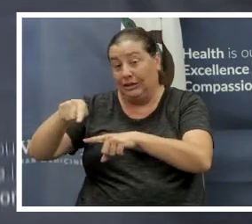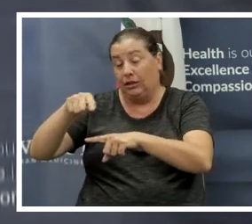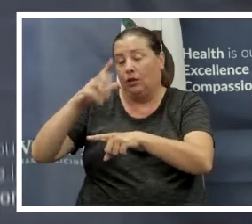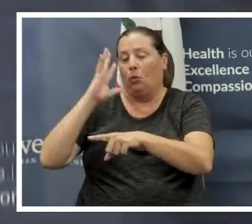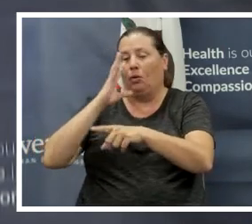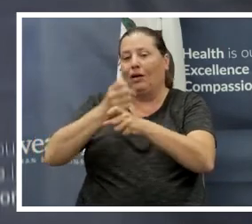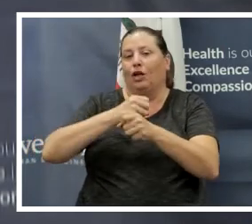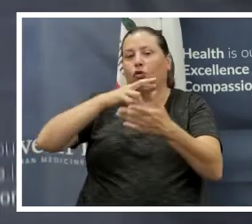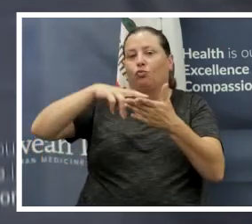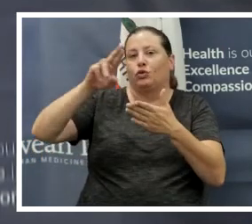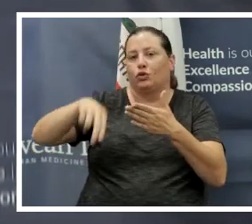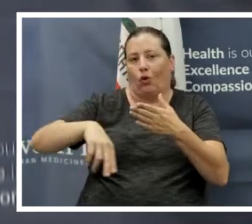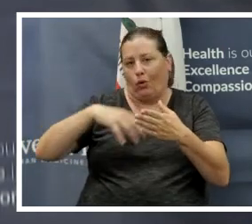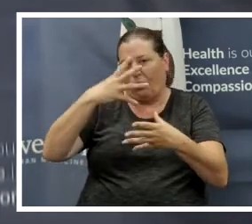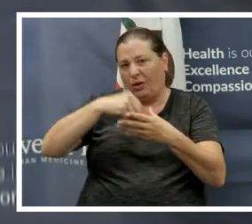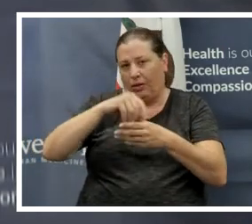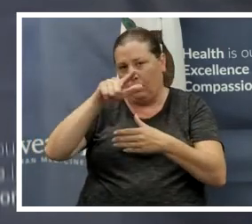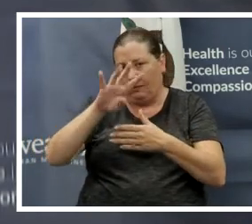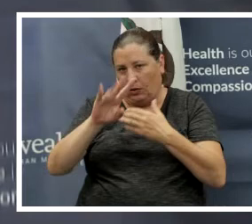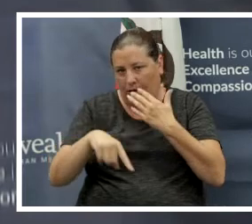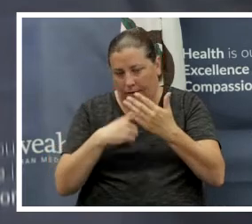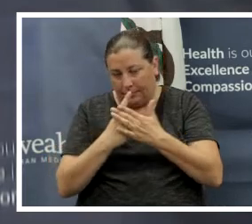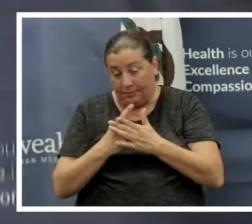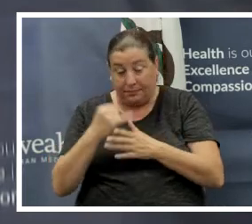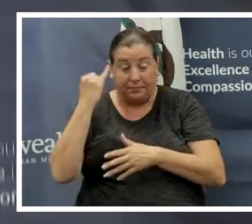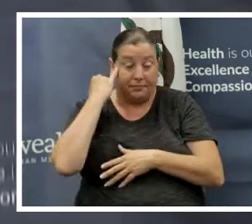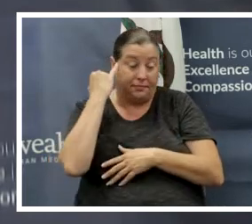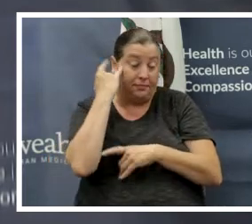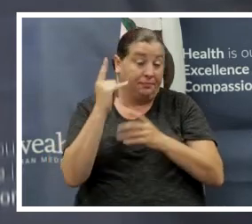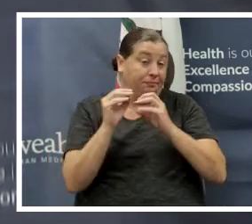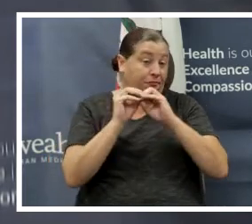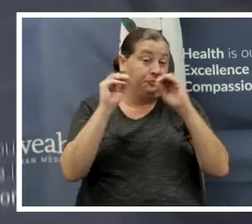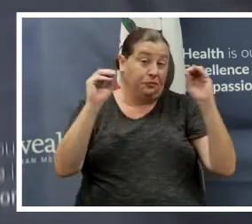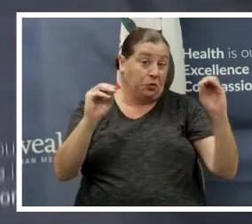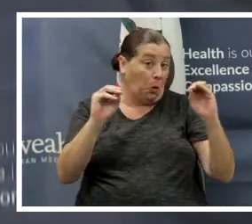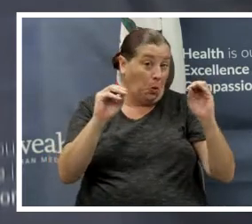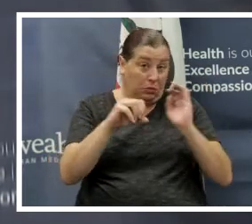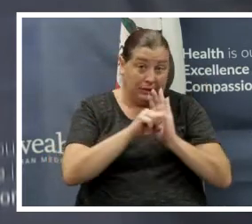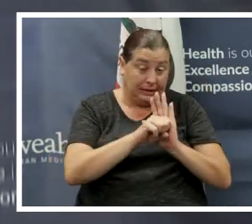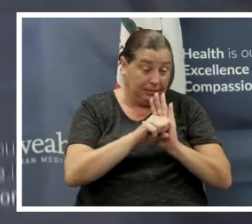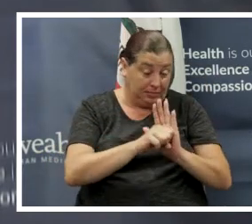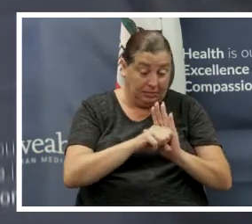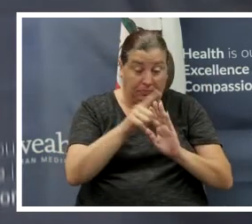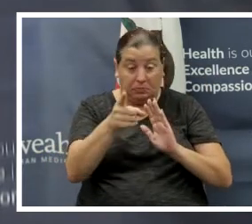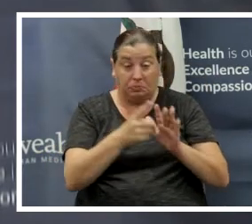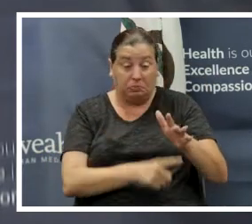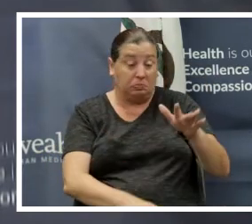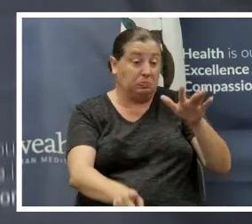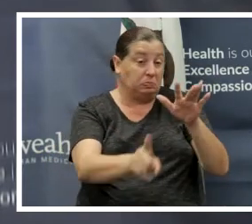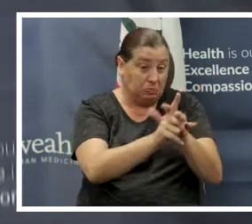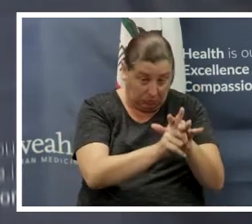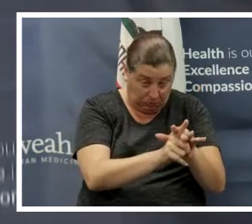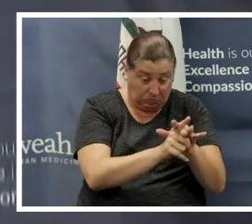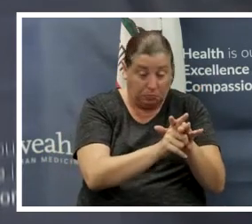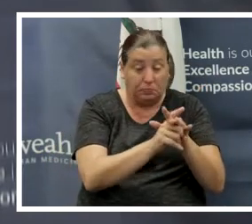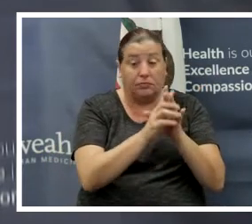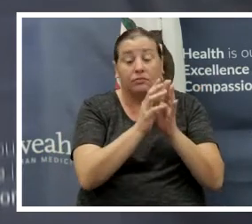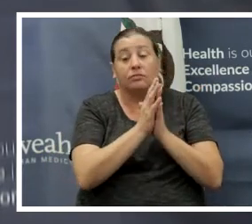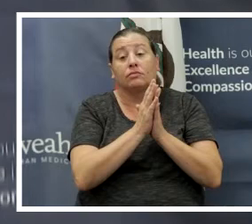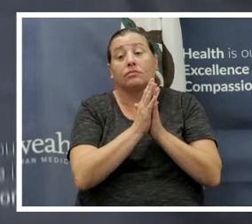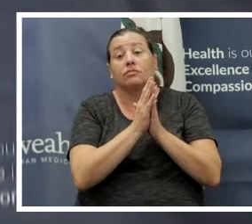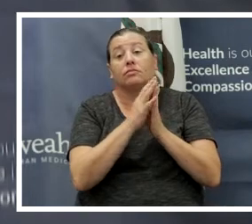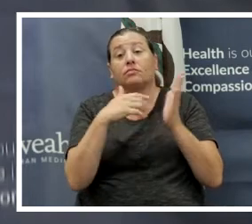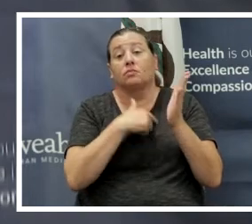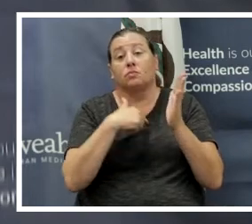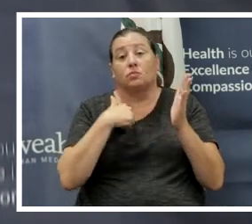If you are not symptomatic, again, go to one of those other sites, and if it's a Kaweah Delta site, we can